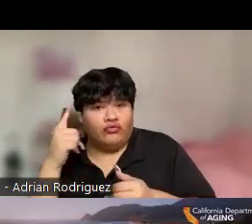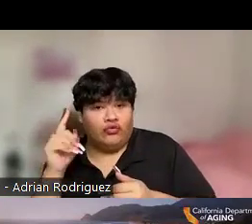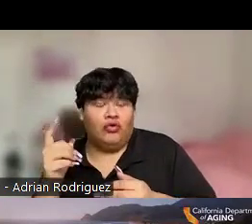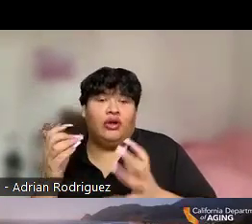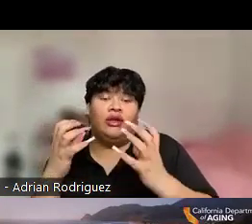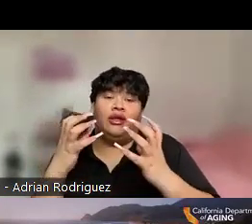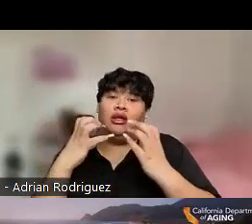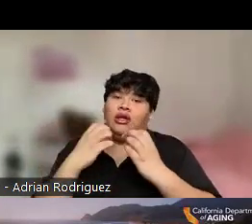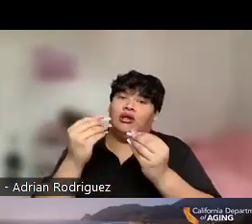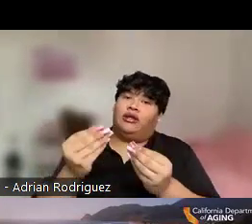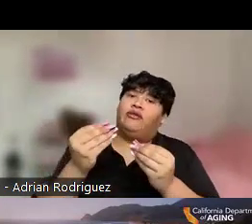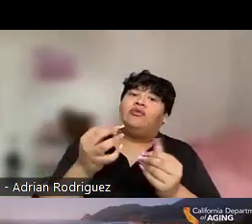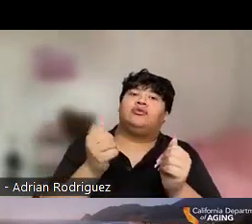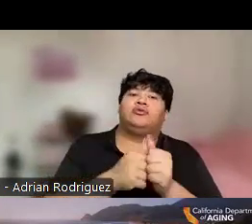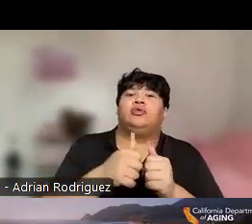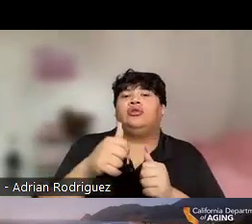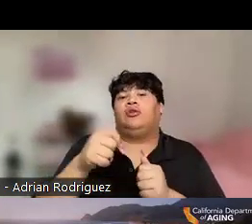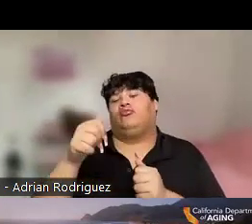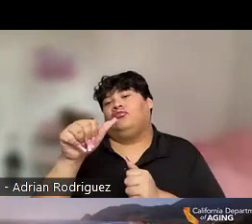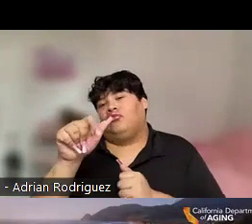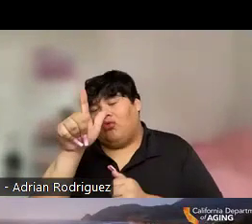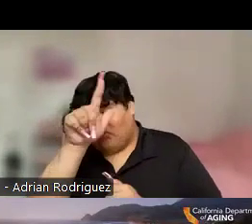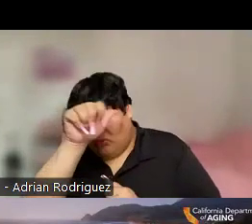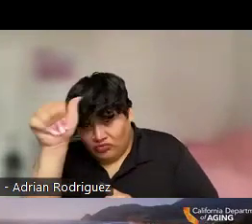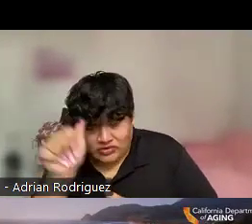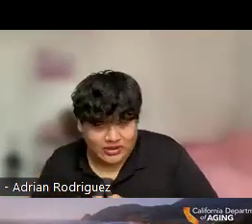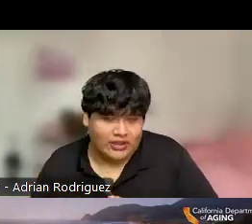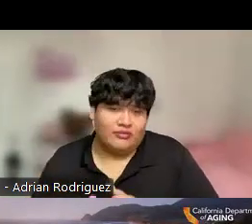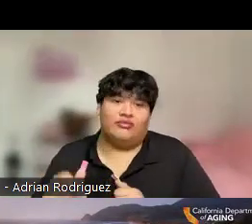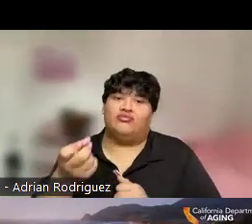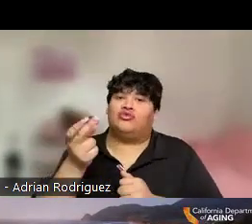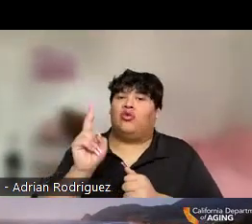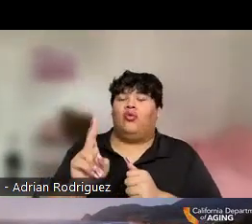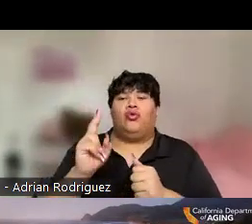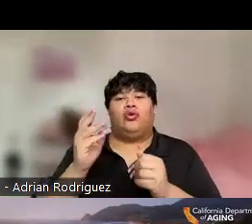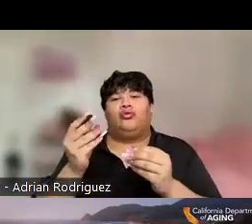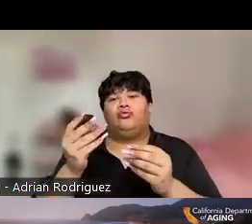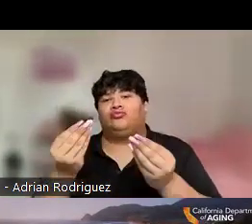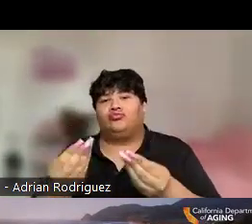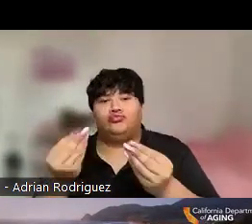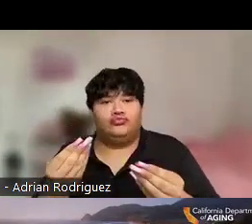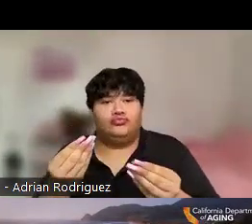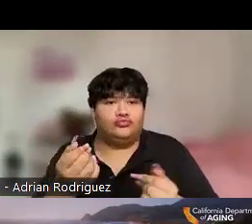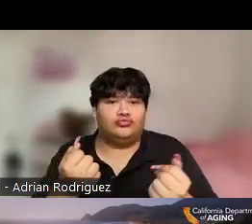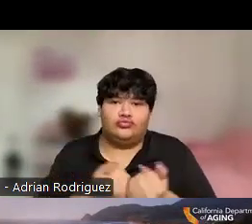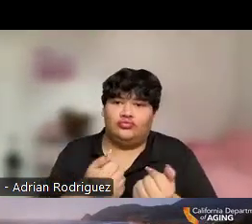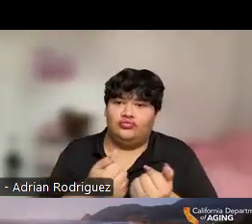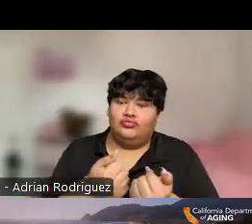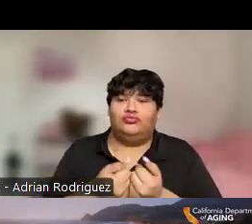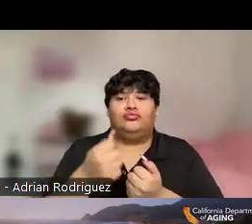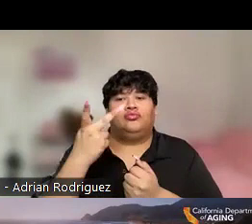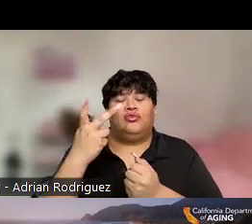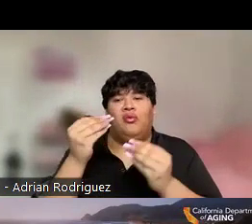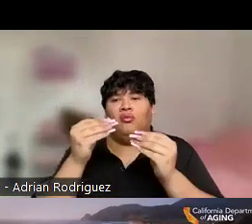supporting someone with Alzheimer's or related condition. Caregivers are often searching under pressure and at moments of transition or